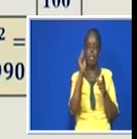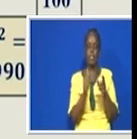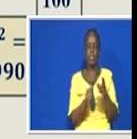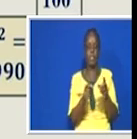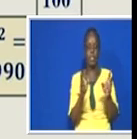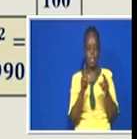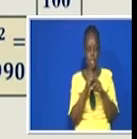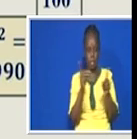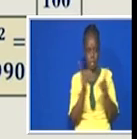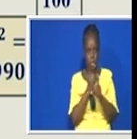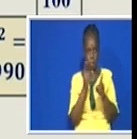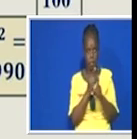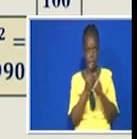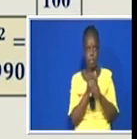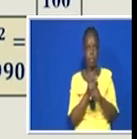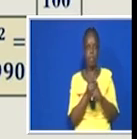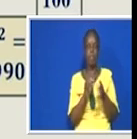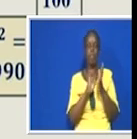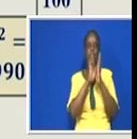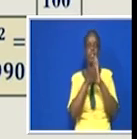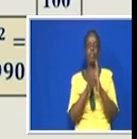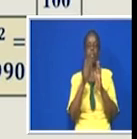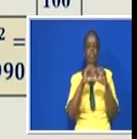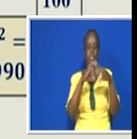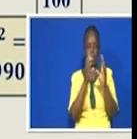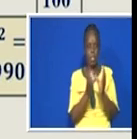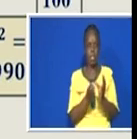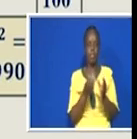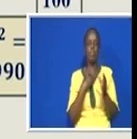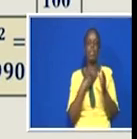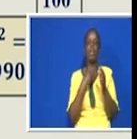them boundary. For example, in the first class, we